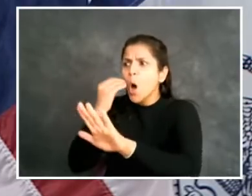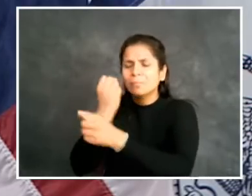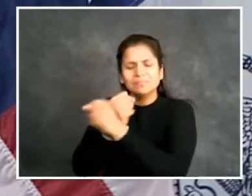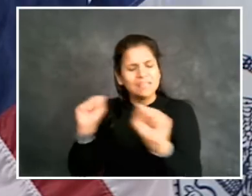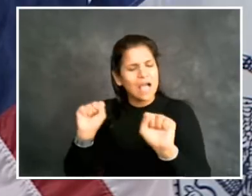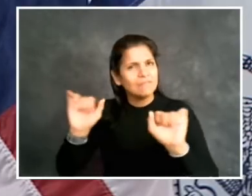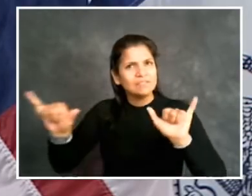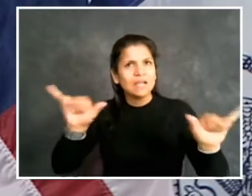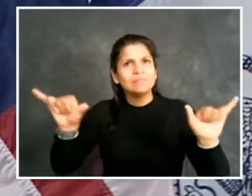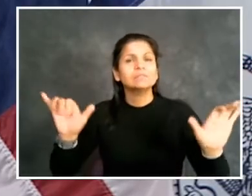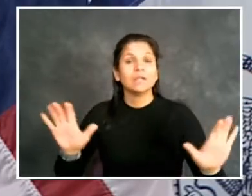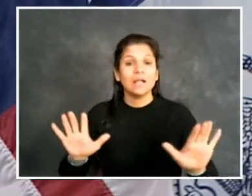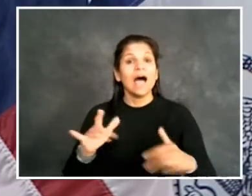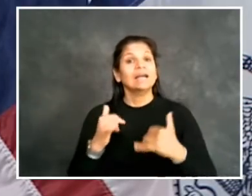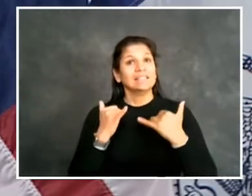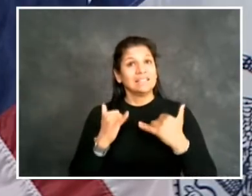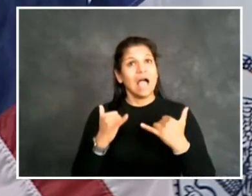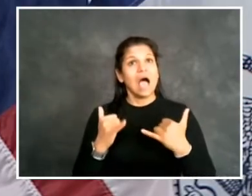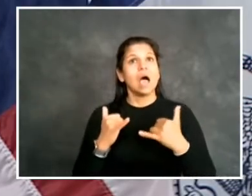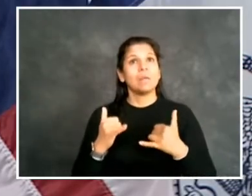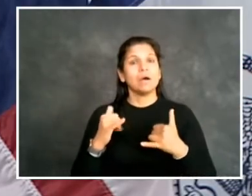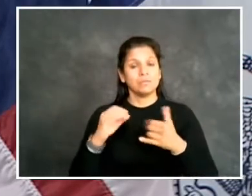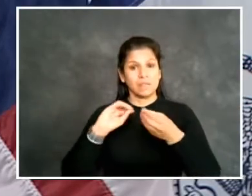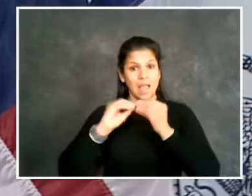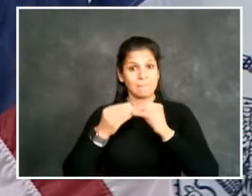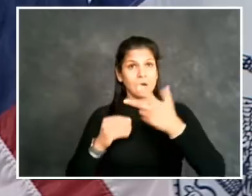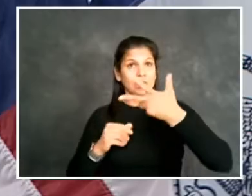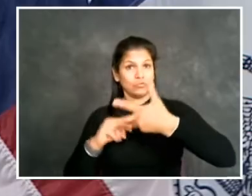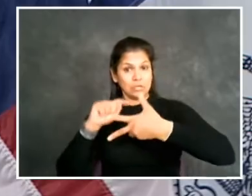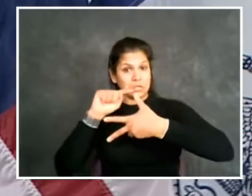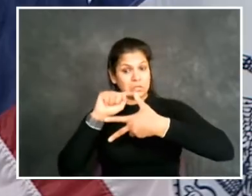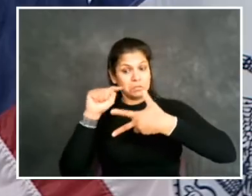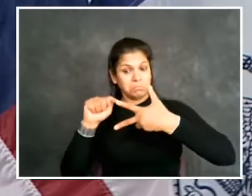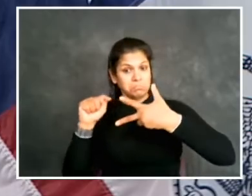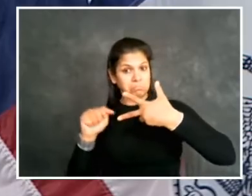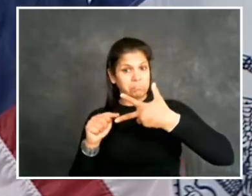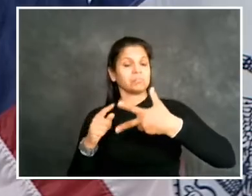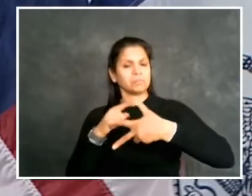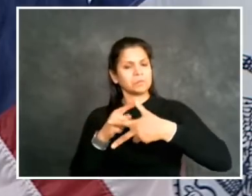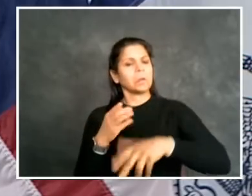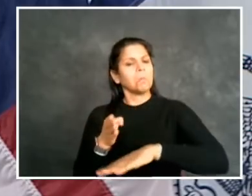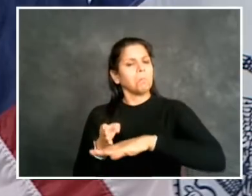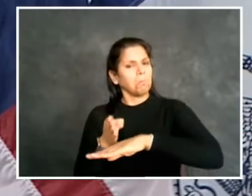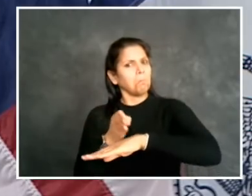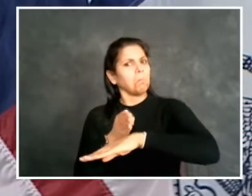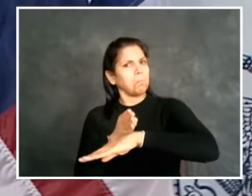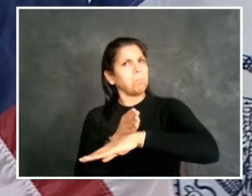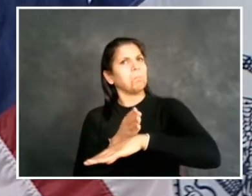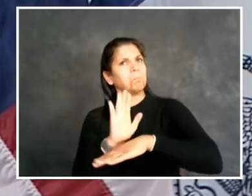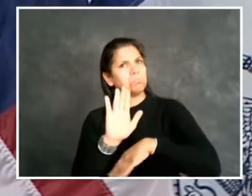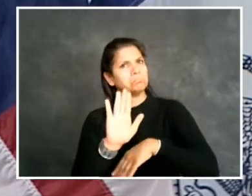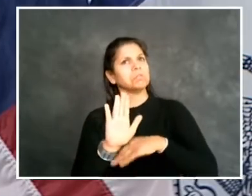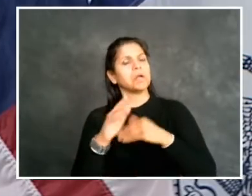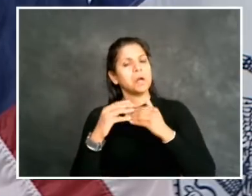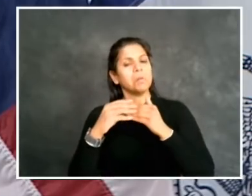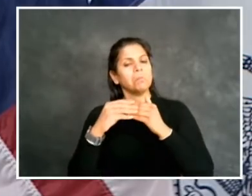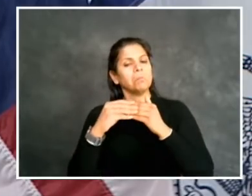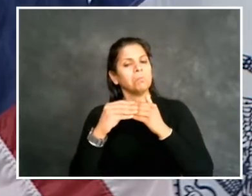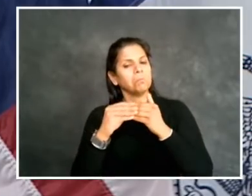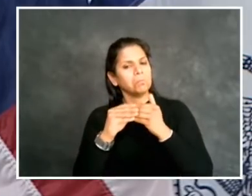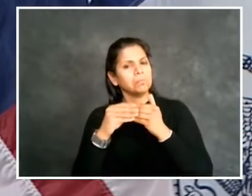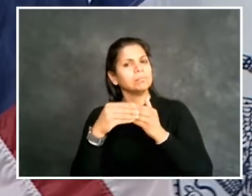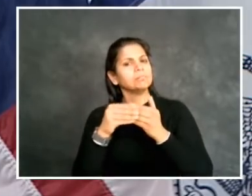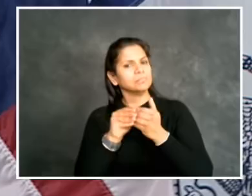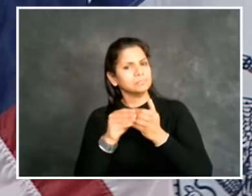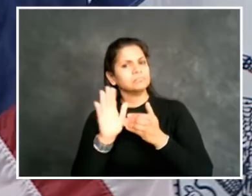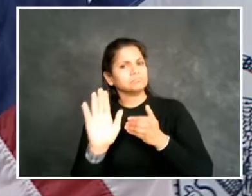have a situation that's improving. We got still a long way to go, but we have a situation that's improving. So we cannot let that situation with the